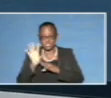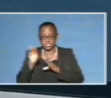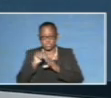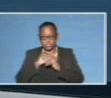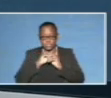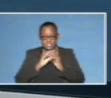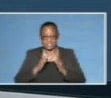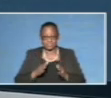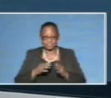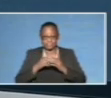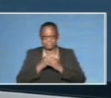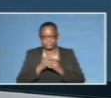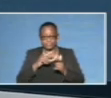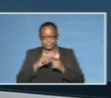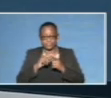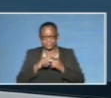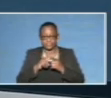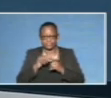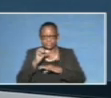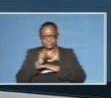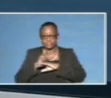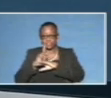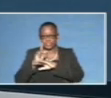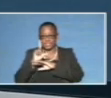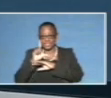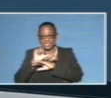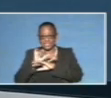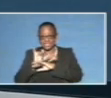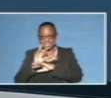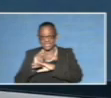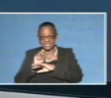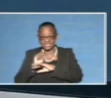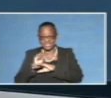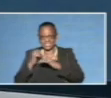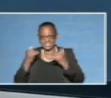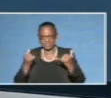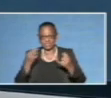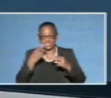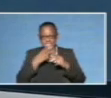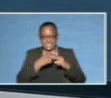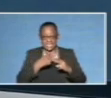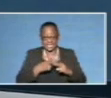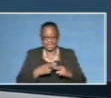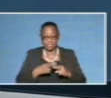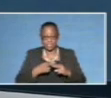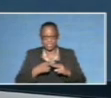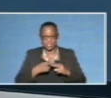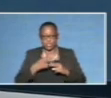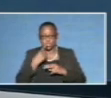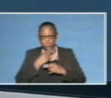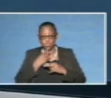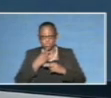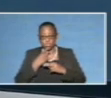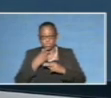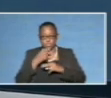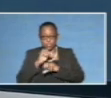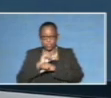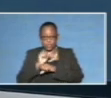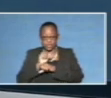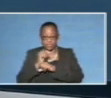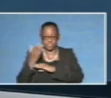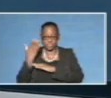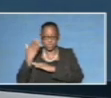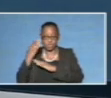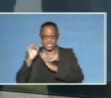Meantime, the secondary school in Acklands now bears the name of former cabinet minister, parliamentarian, signatory to the Constitution,